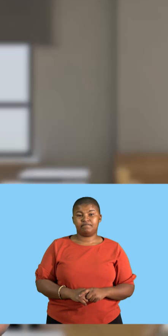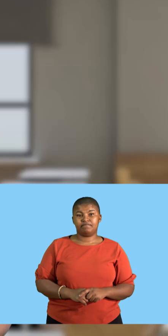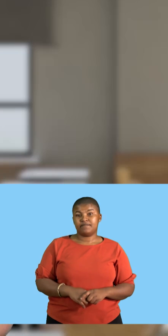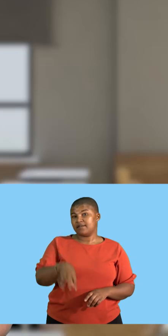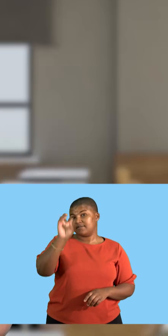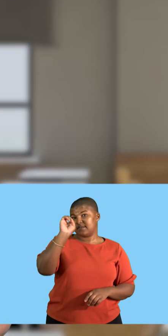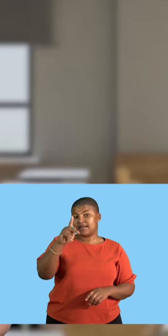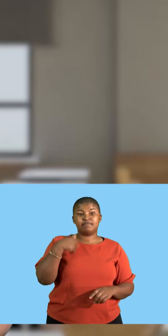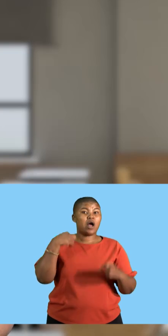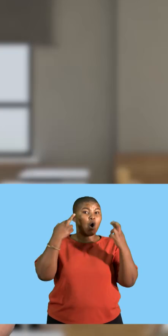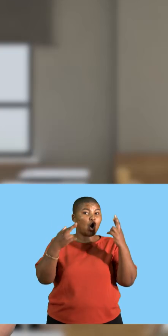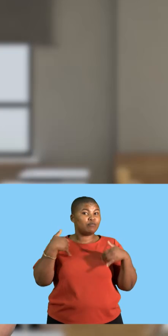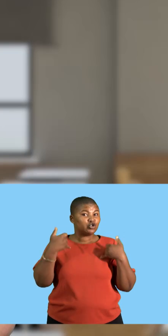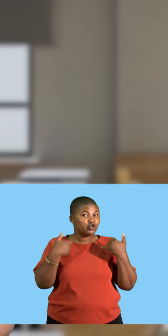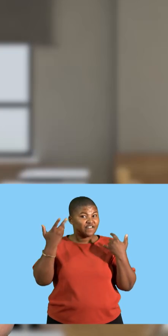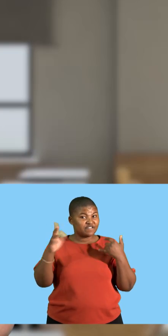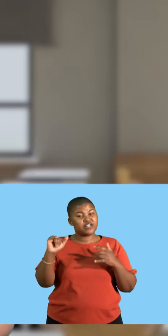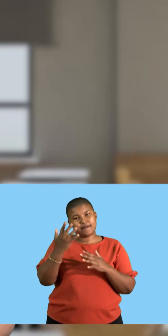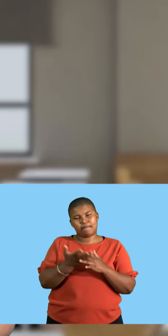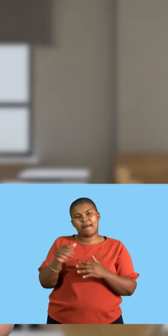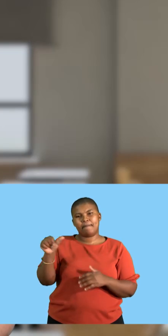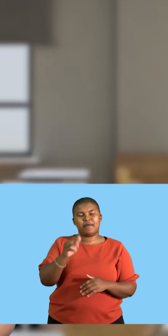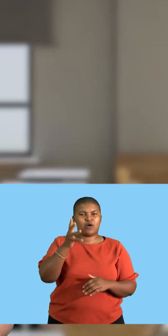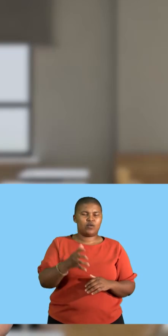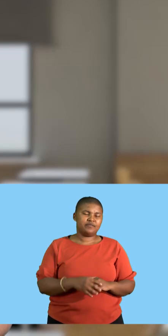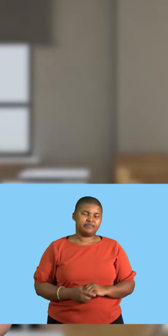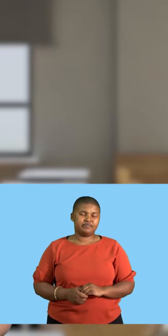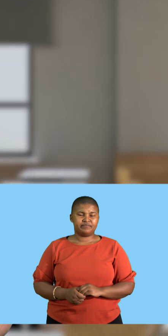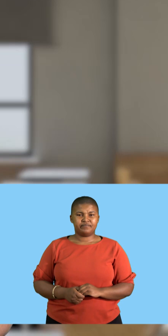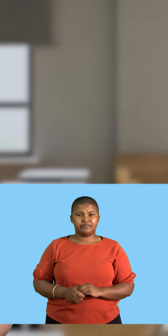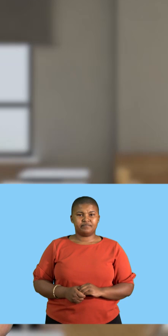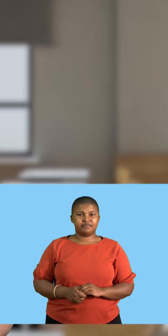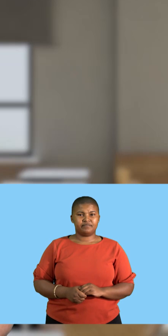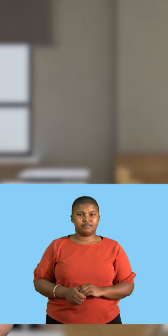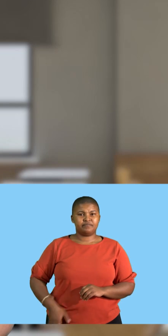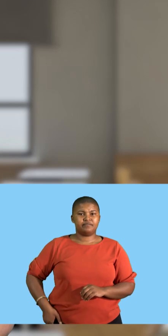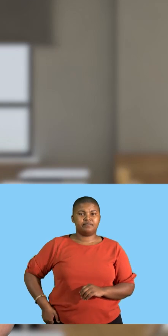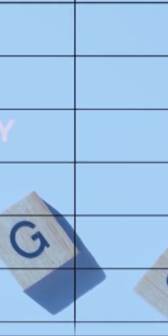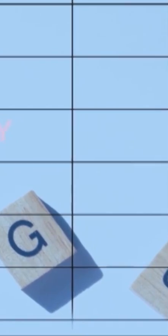end of this segment. I hope you enjoyed it. Take a break and I'll see you shortly.